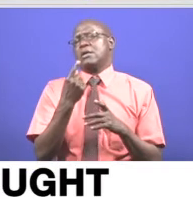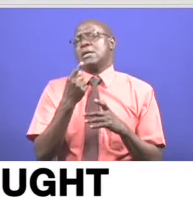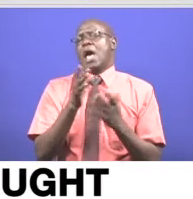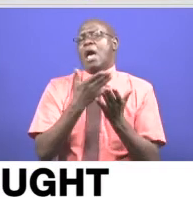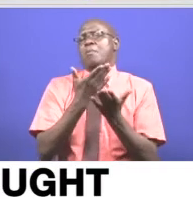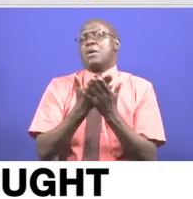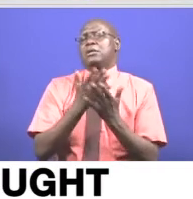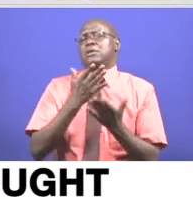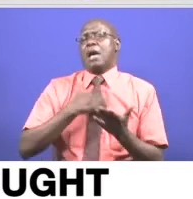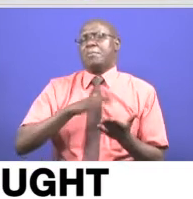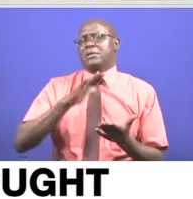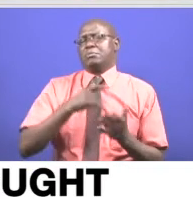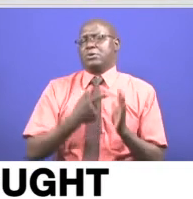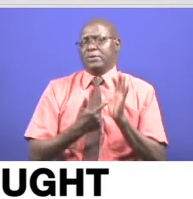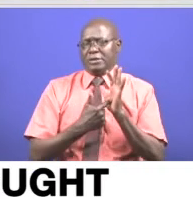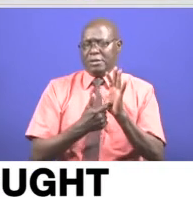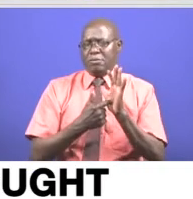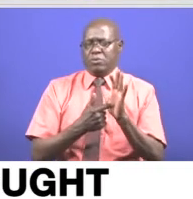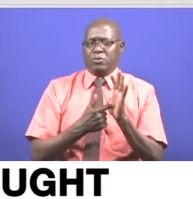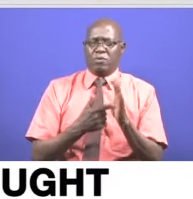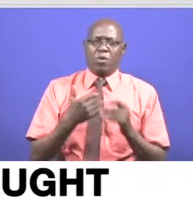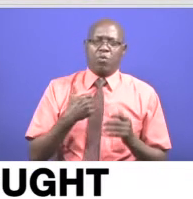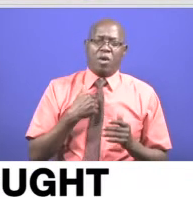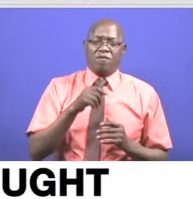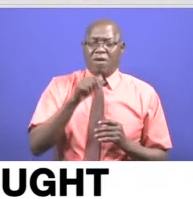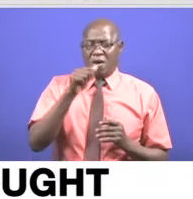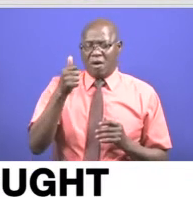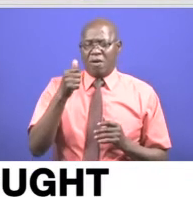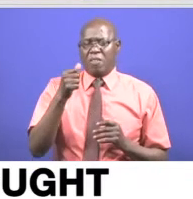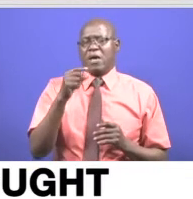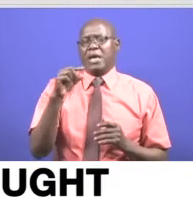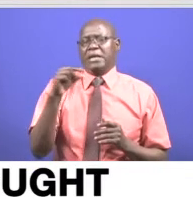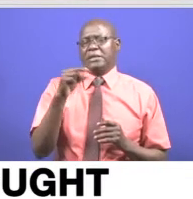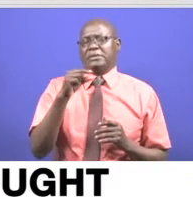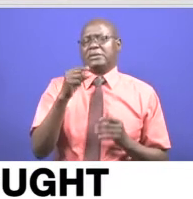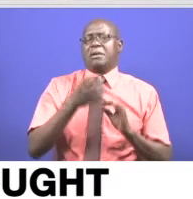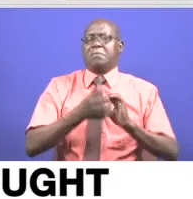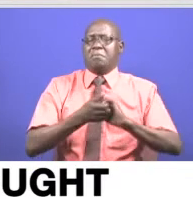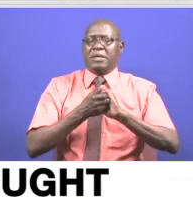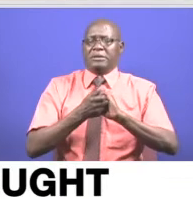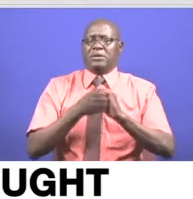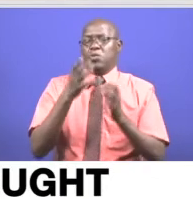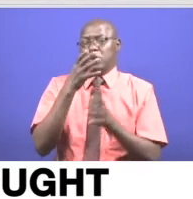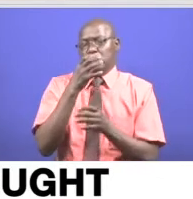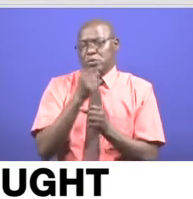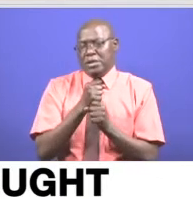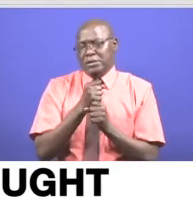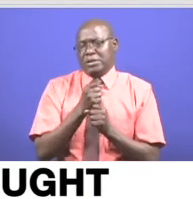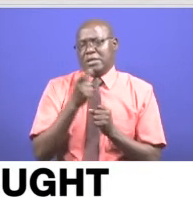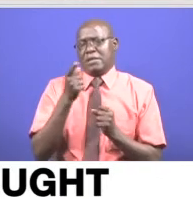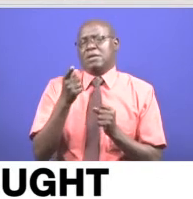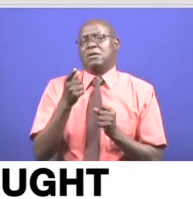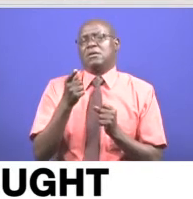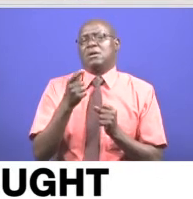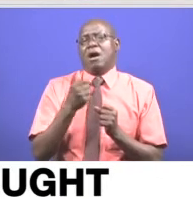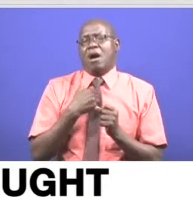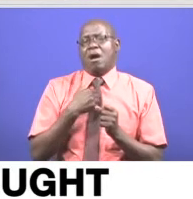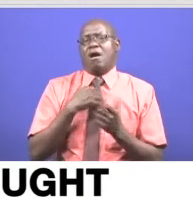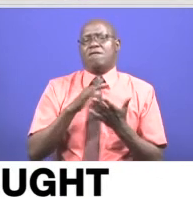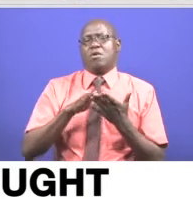Marsabit, for example, we have other agencies that are partnering. Mm-hmm. And so we trust that there are quite some